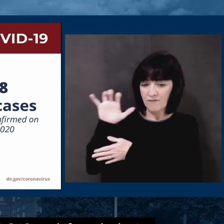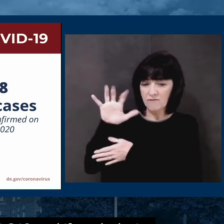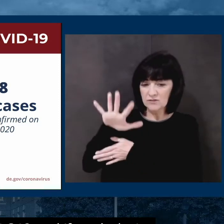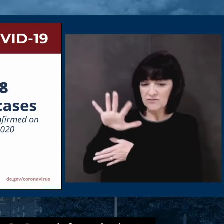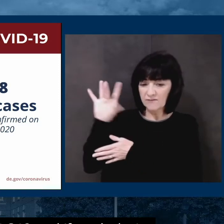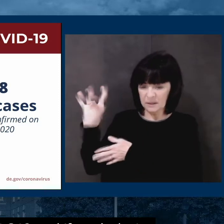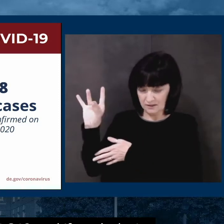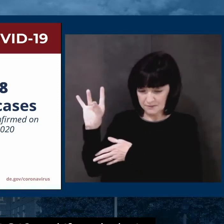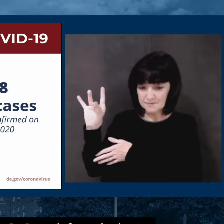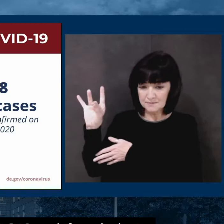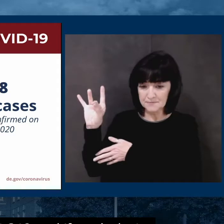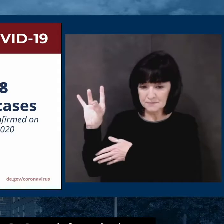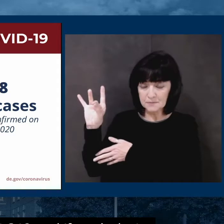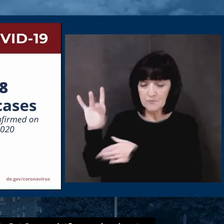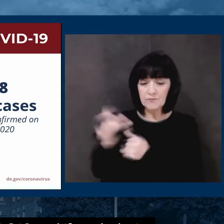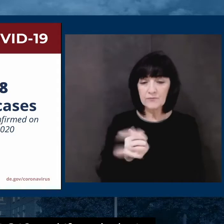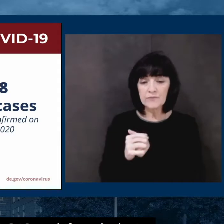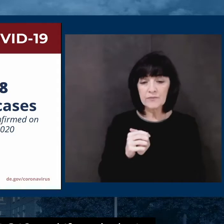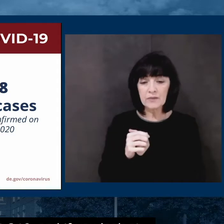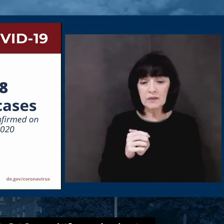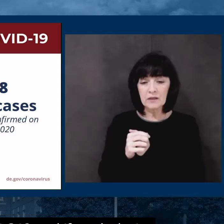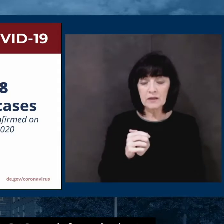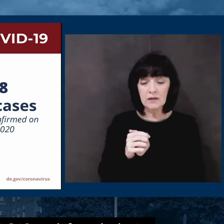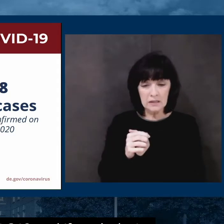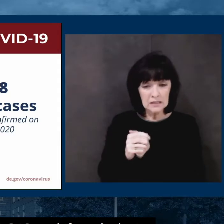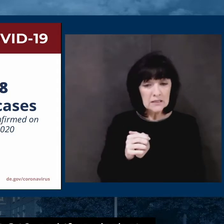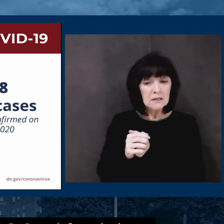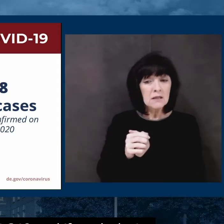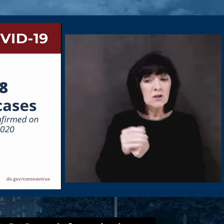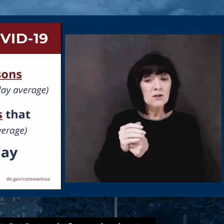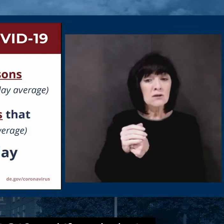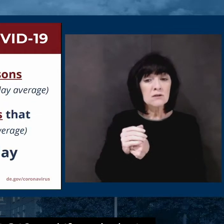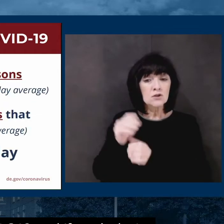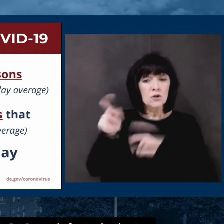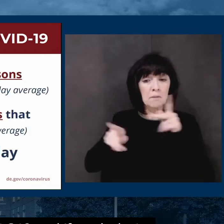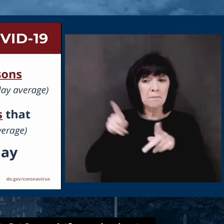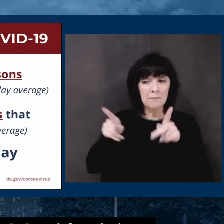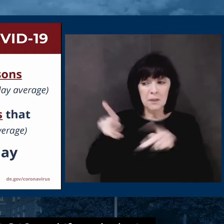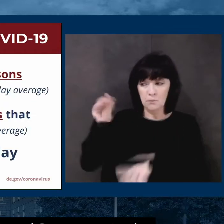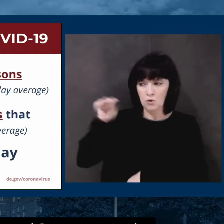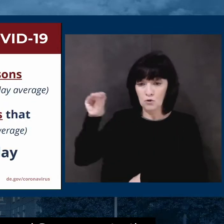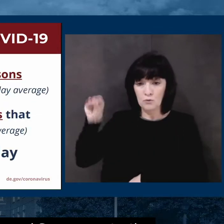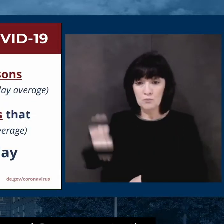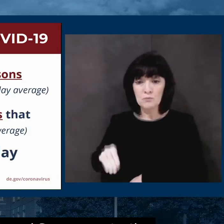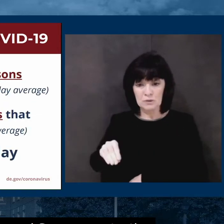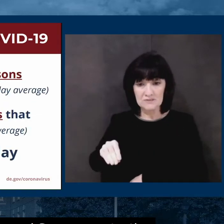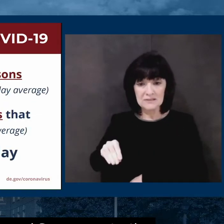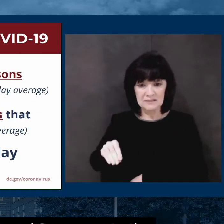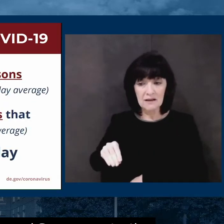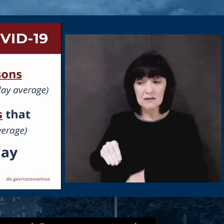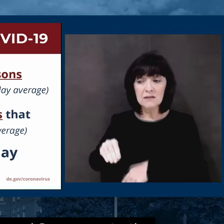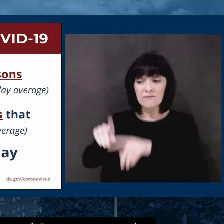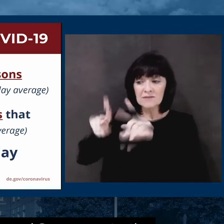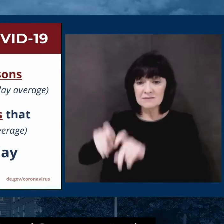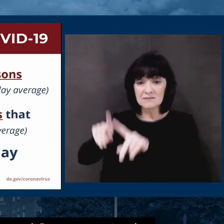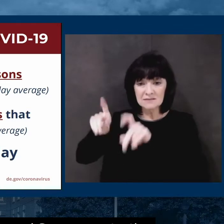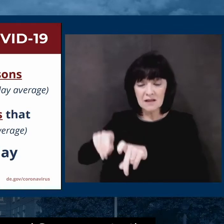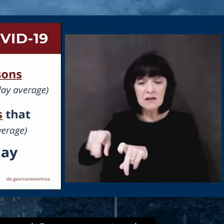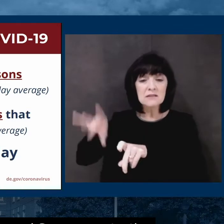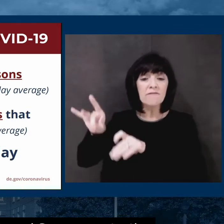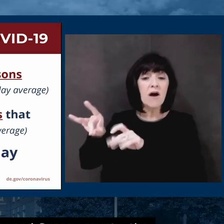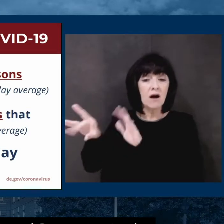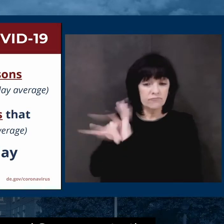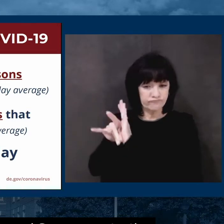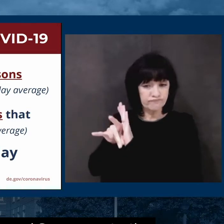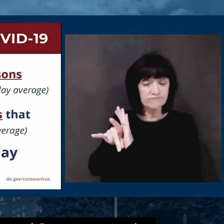10,558. The percentage of persons testing positive up to 16%. Obviously,